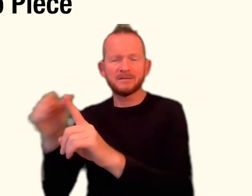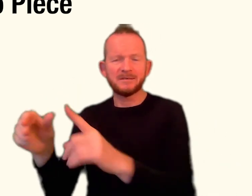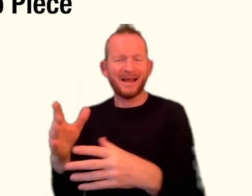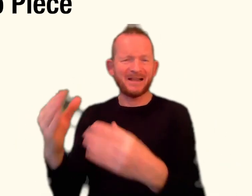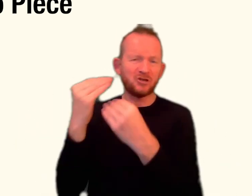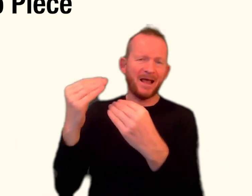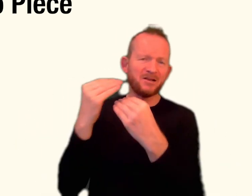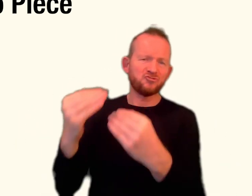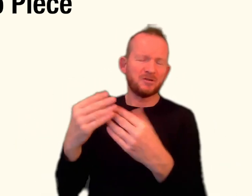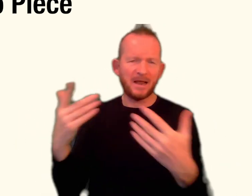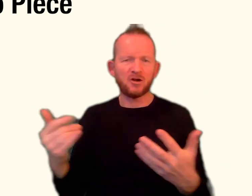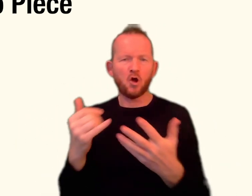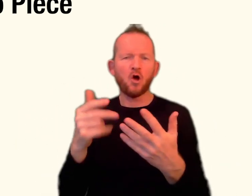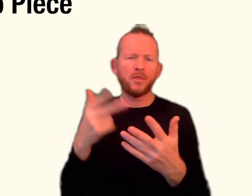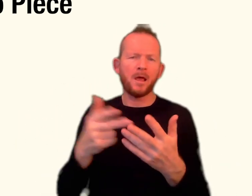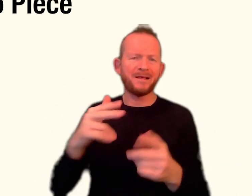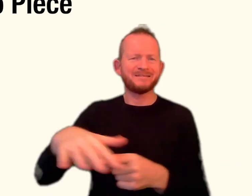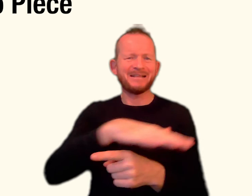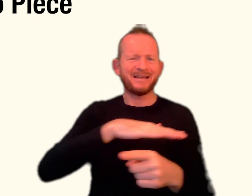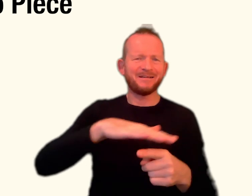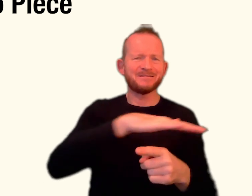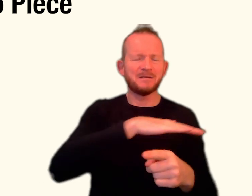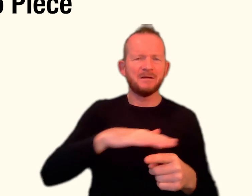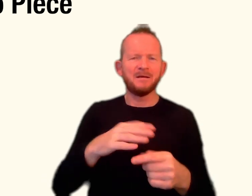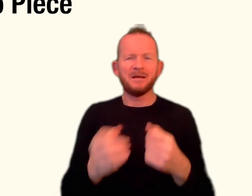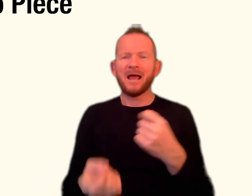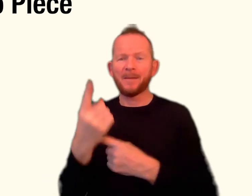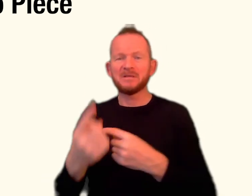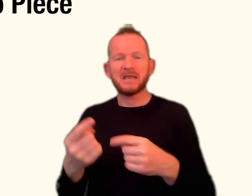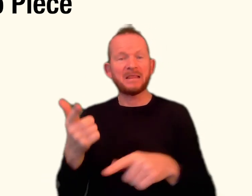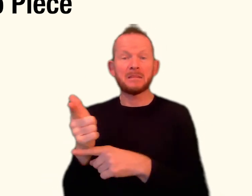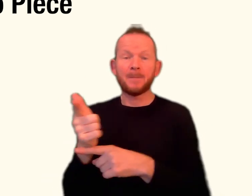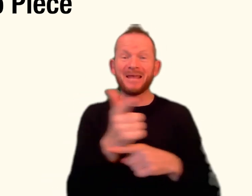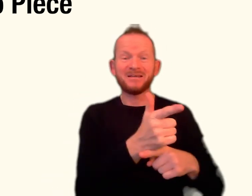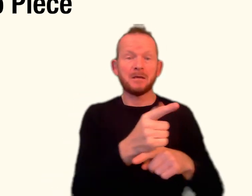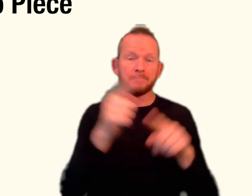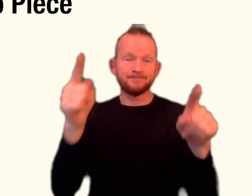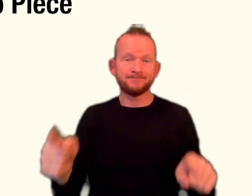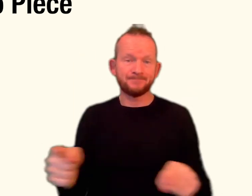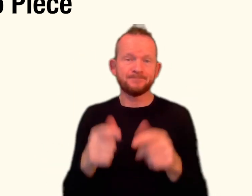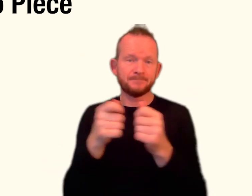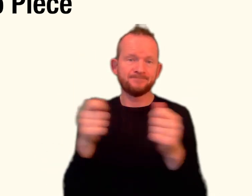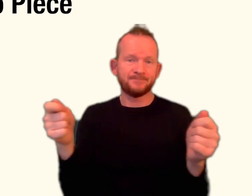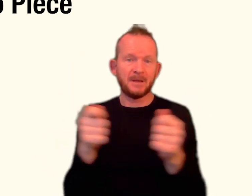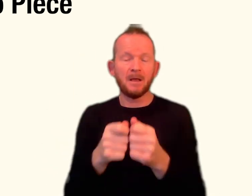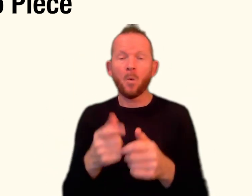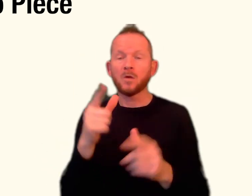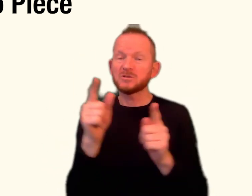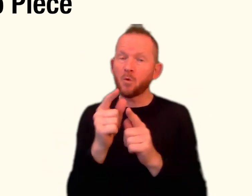education and other settings, as tends to happen in the media. I think that's just one very small example of